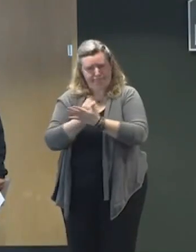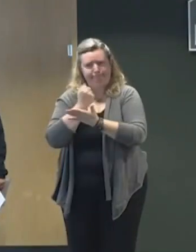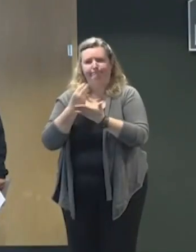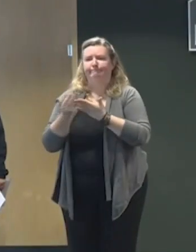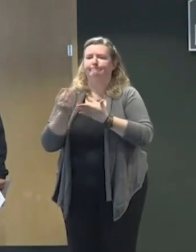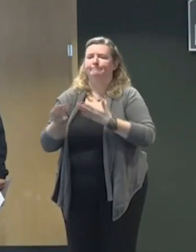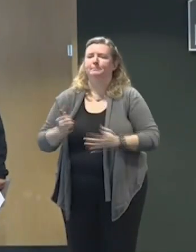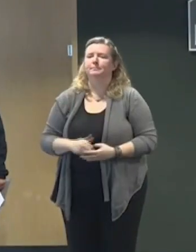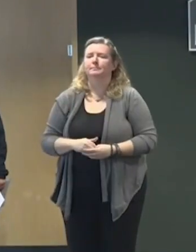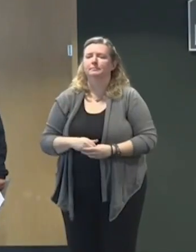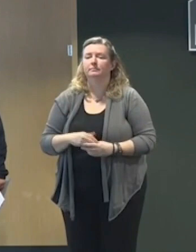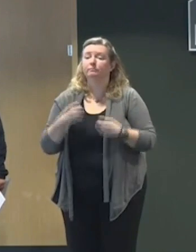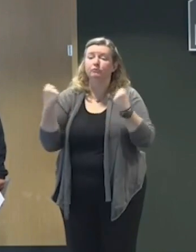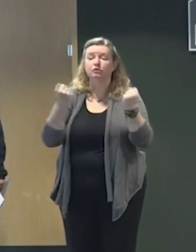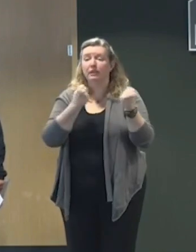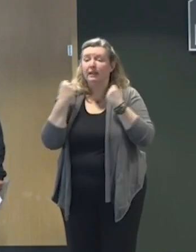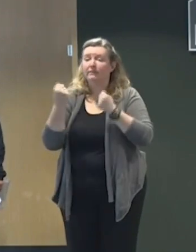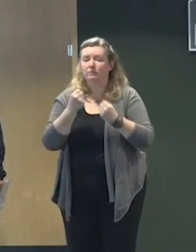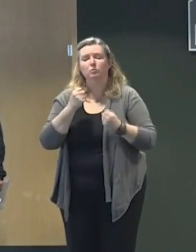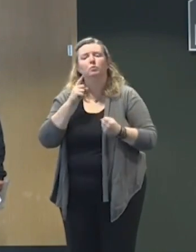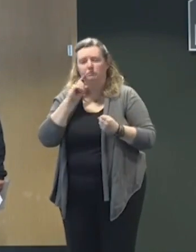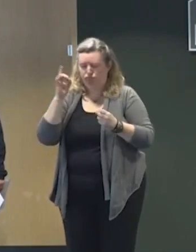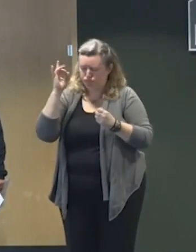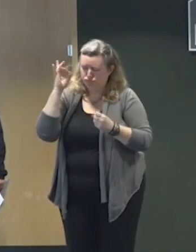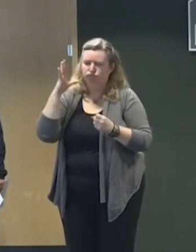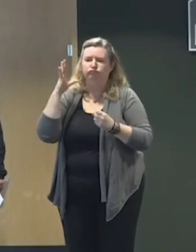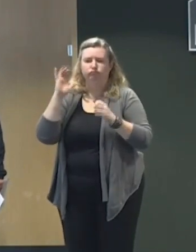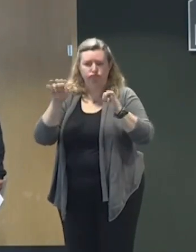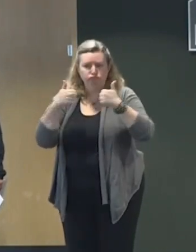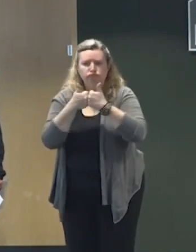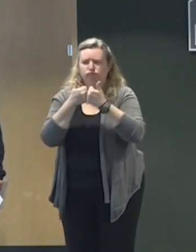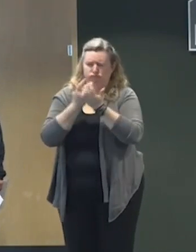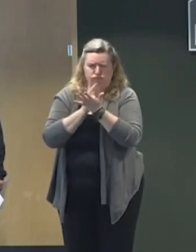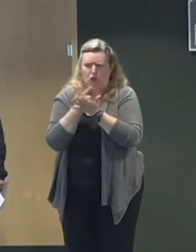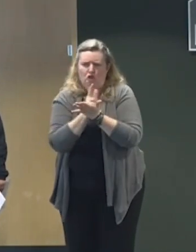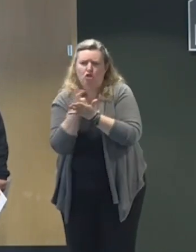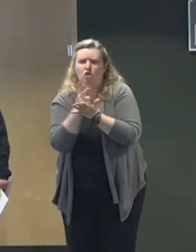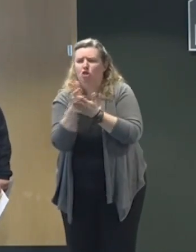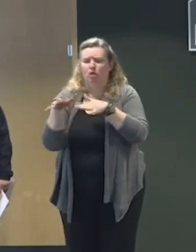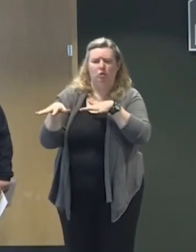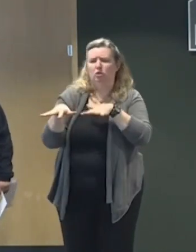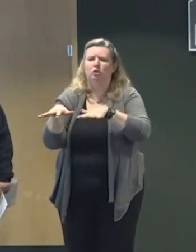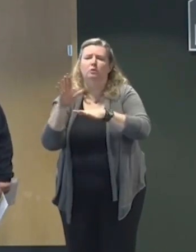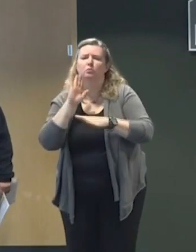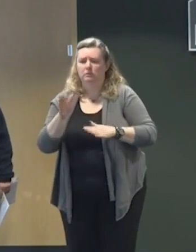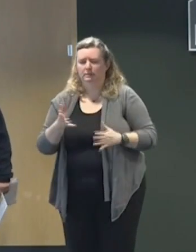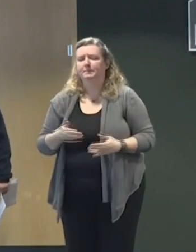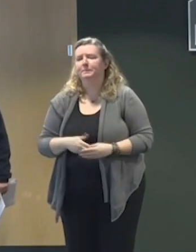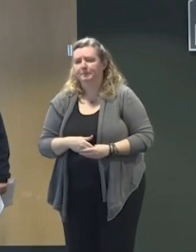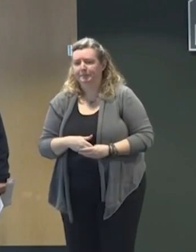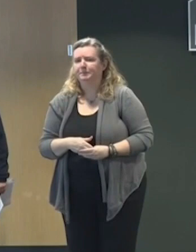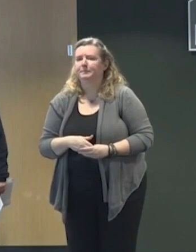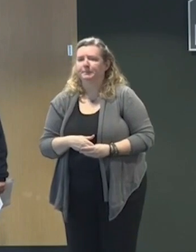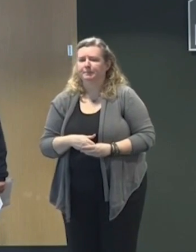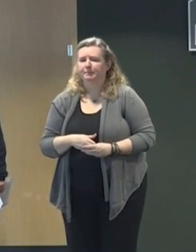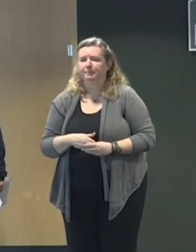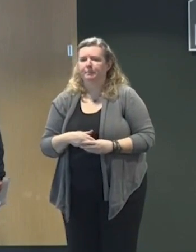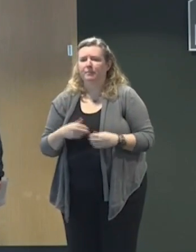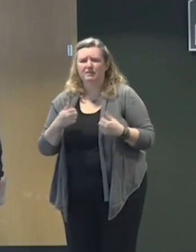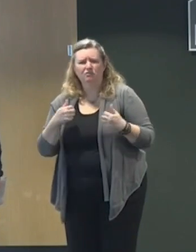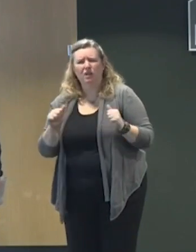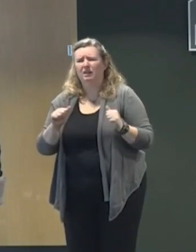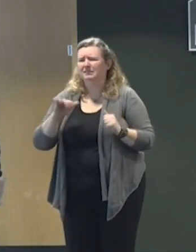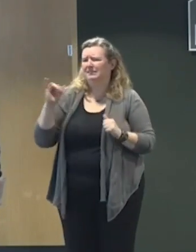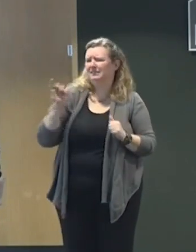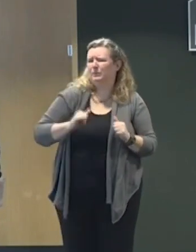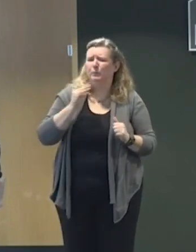Phil Murphy says whiteout conditions are possible. Those conditions could deteriorate quickly. So let's leave the roads empty for all